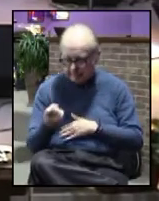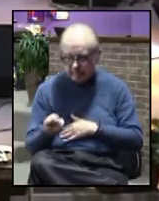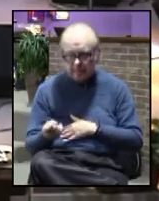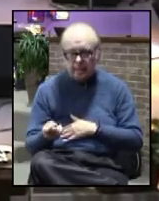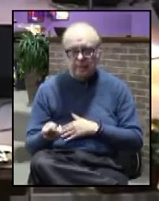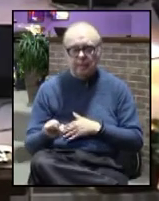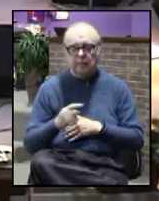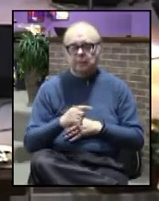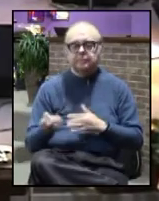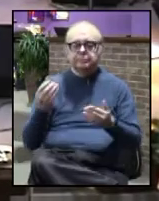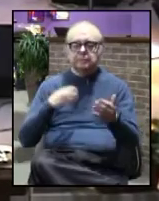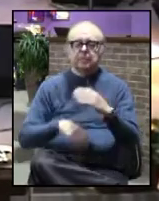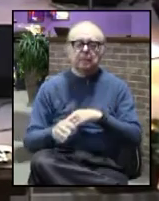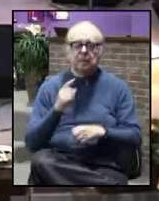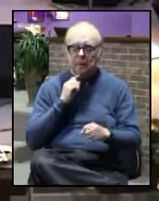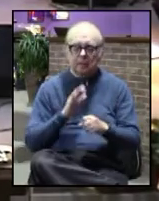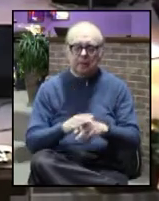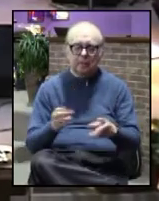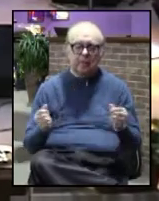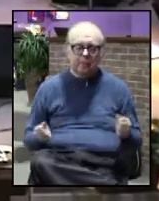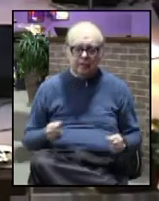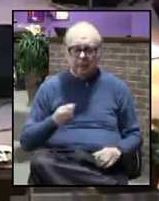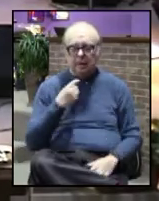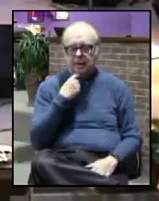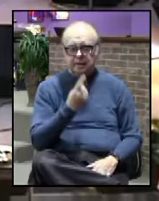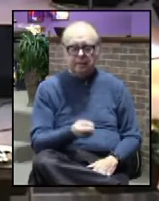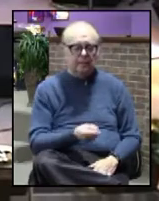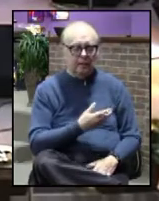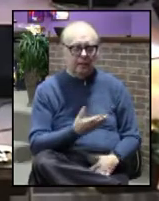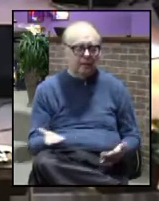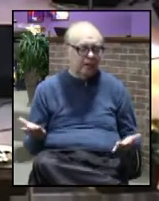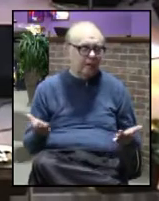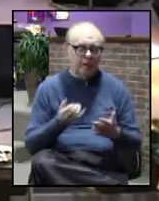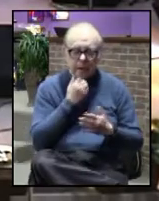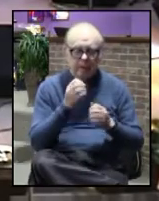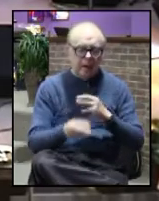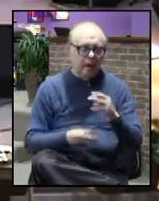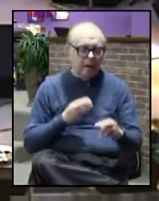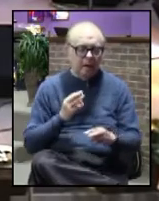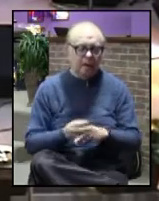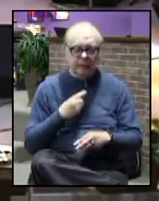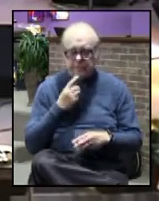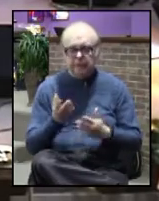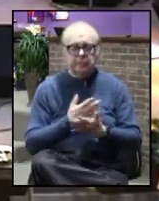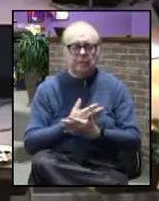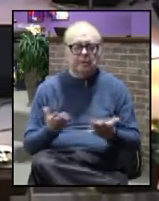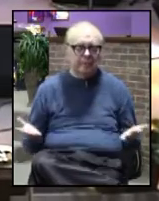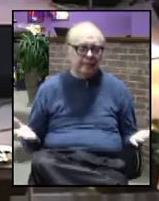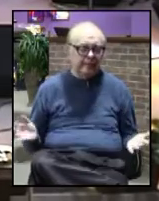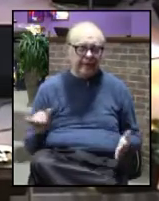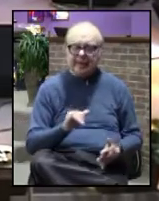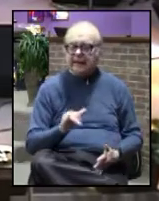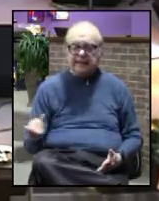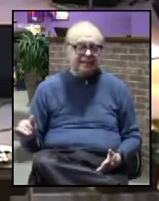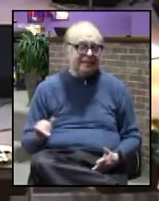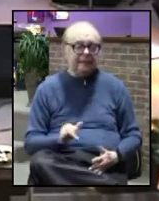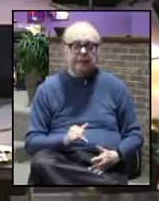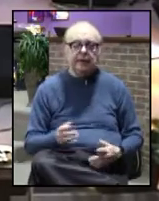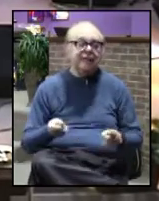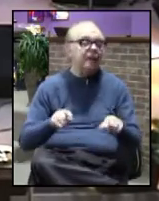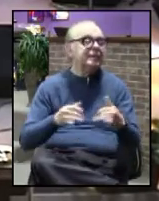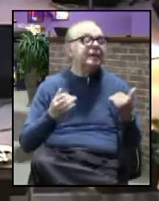and they come into the promised land, and God was telling them the things that was wrong in the world. Let me say this to you, that it was the same thing that's happening